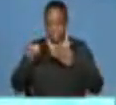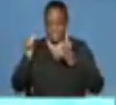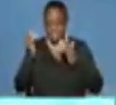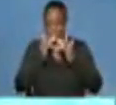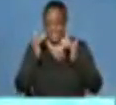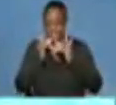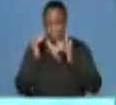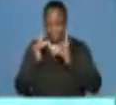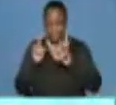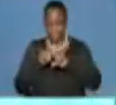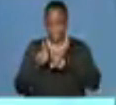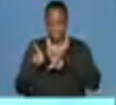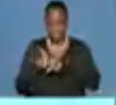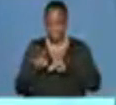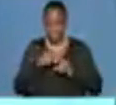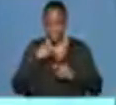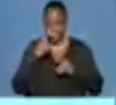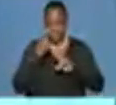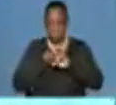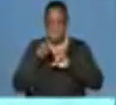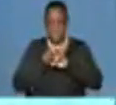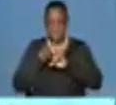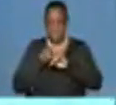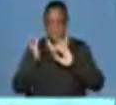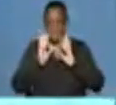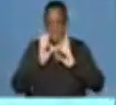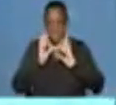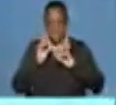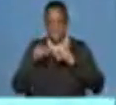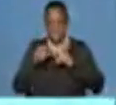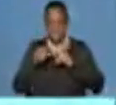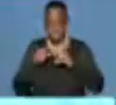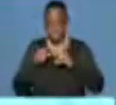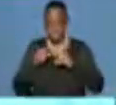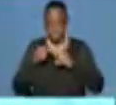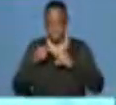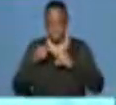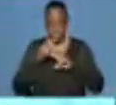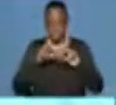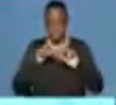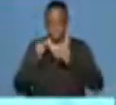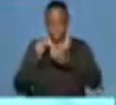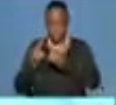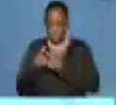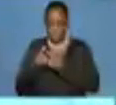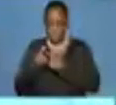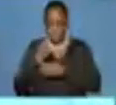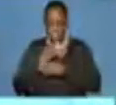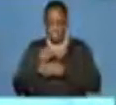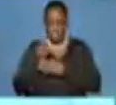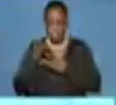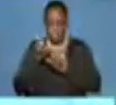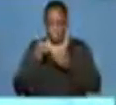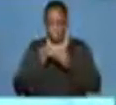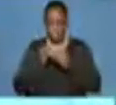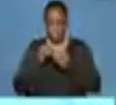this mix-up that follows some months of conversation between officials, bus drivers, and franchise owners hoping for an increase in